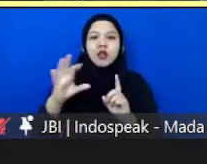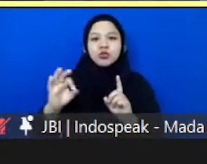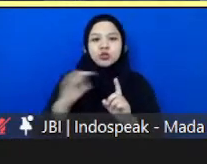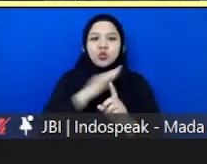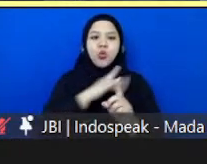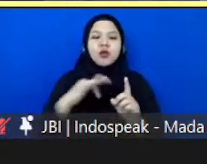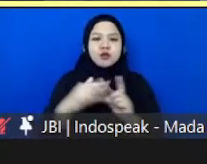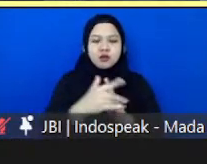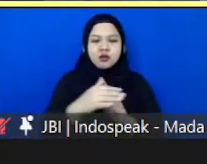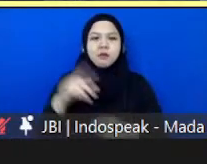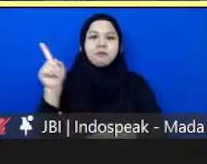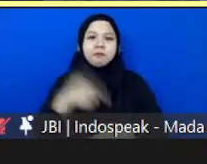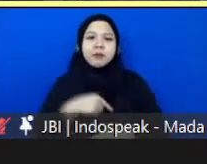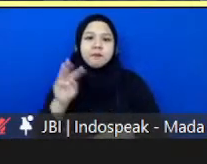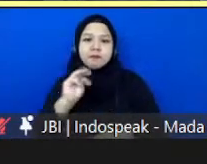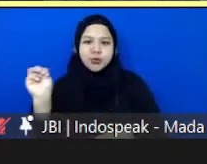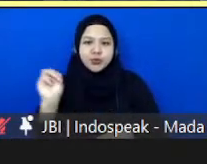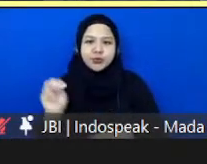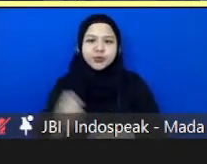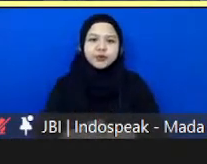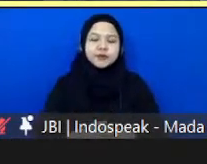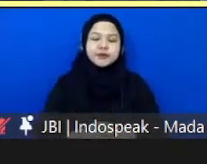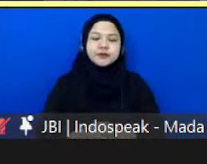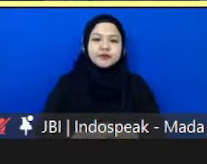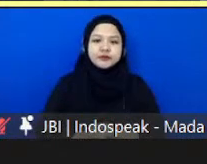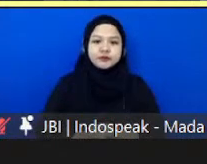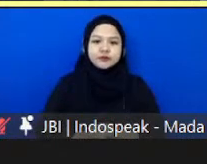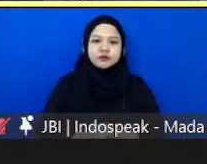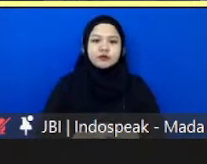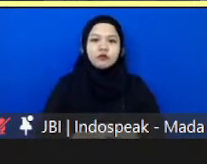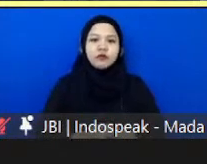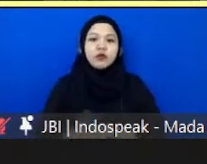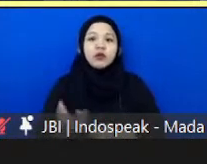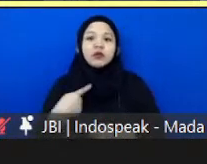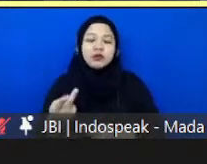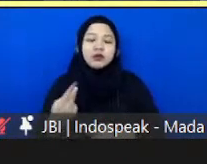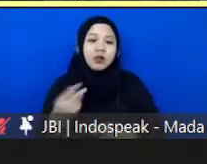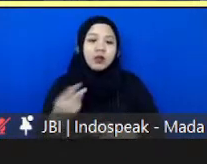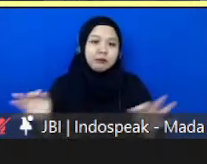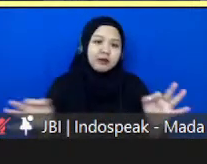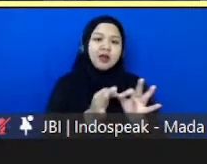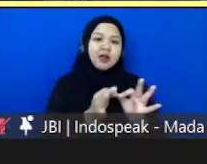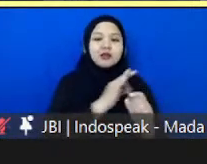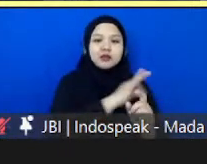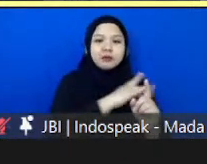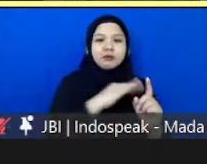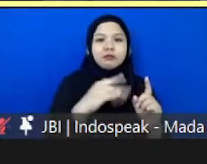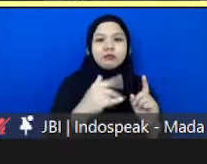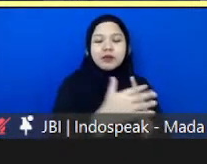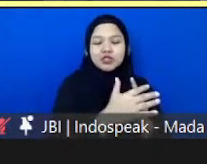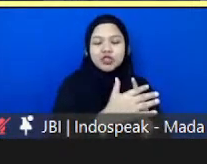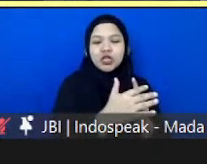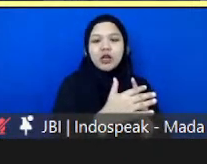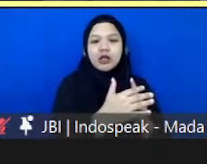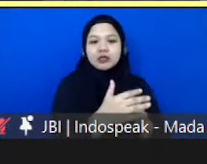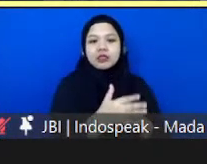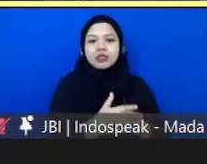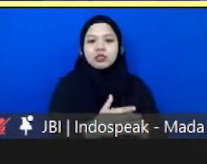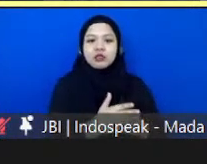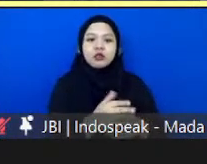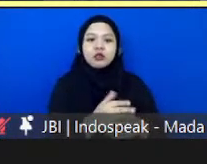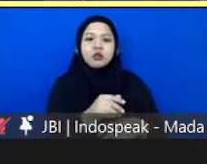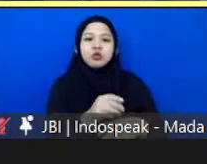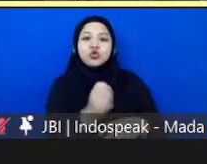Another pillar of the whole of society approach is the community-based surveillance. This is